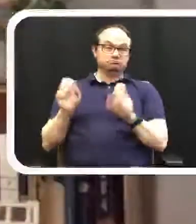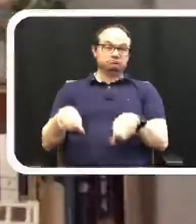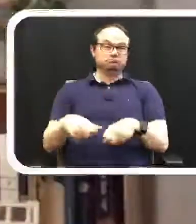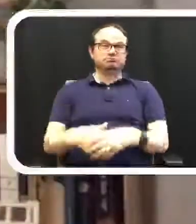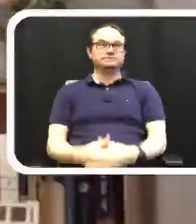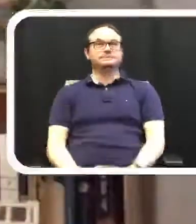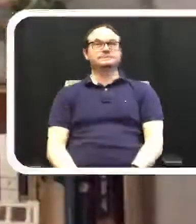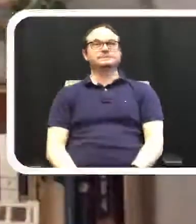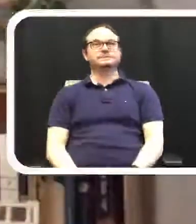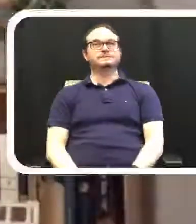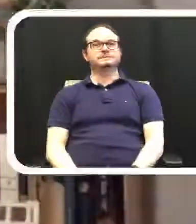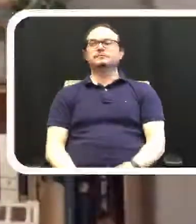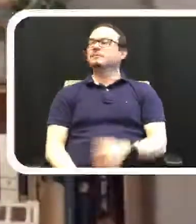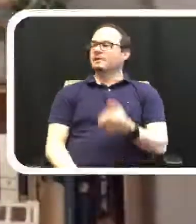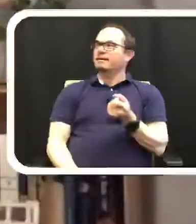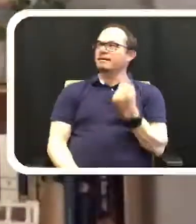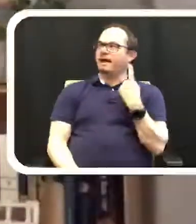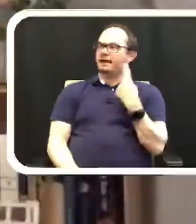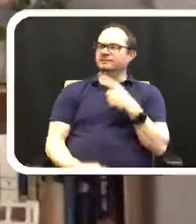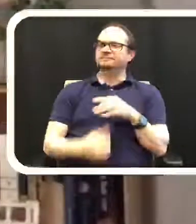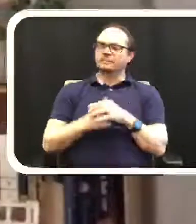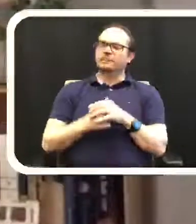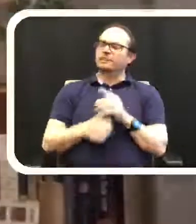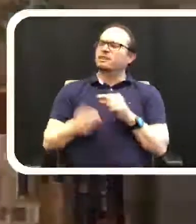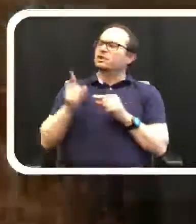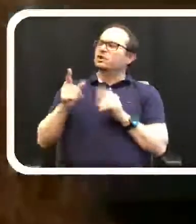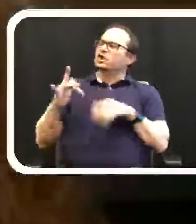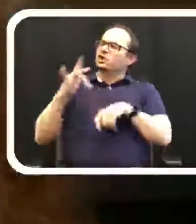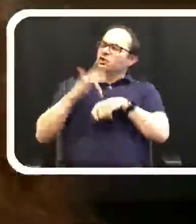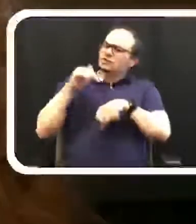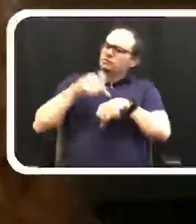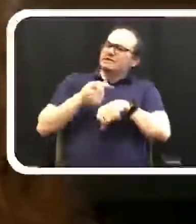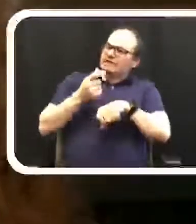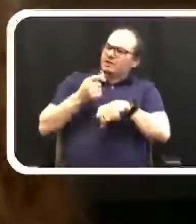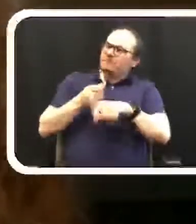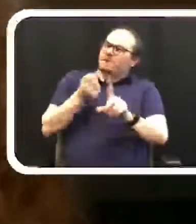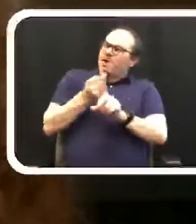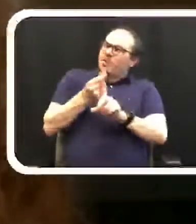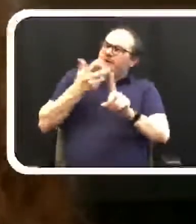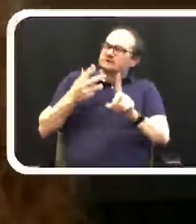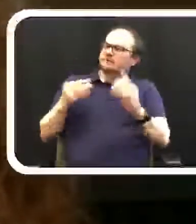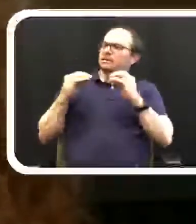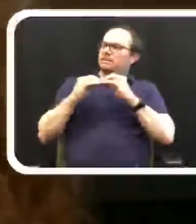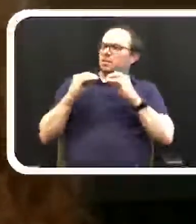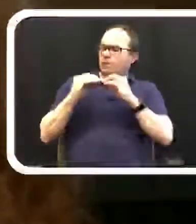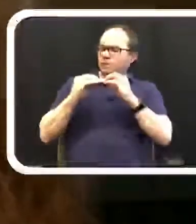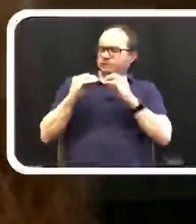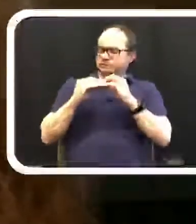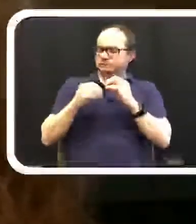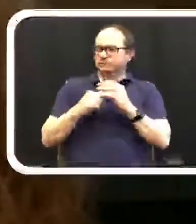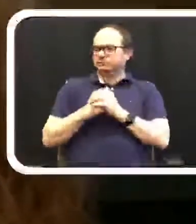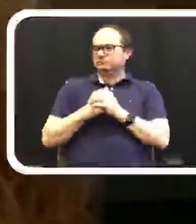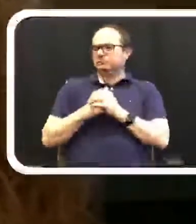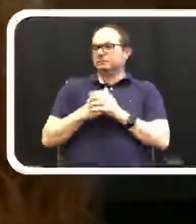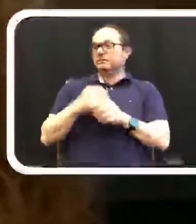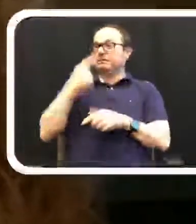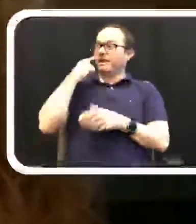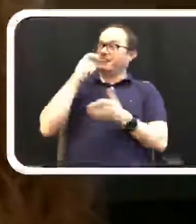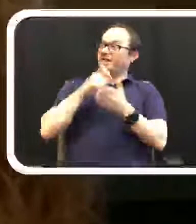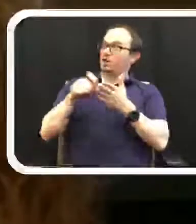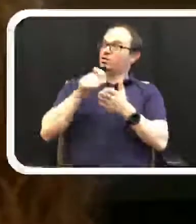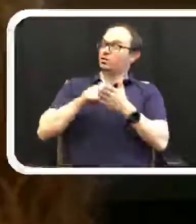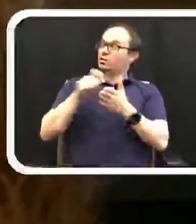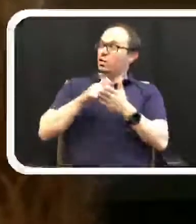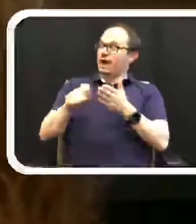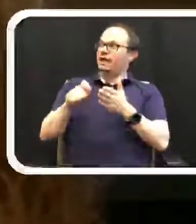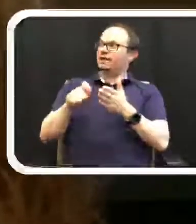sessions. Got it. You kind of touched on this, but I want to go and delve into it a little bit more. I find writing to be